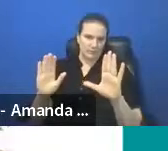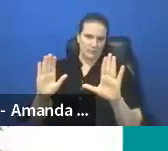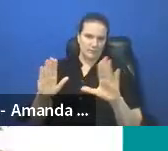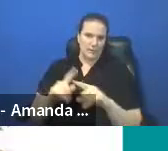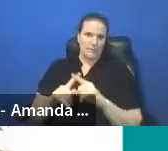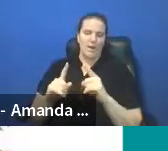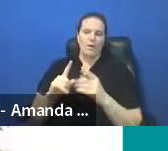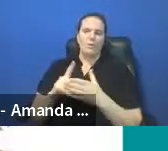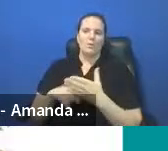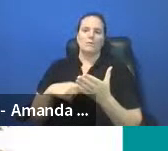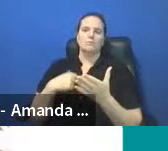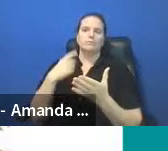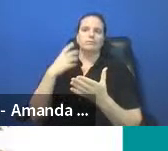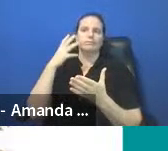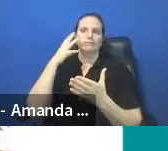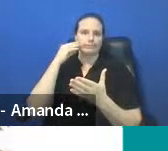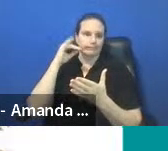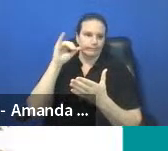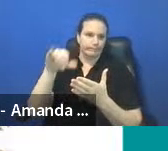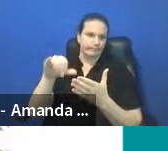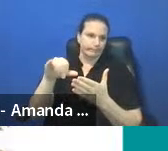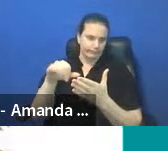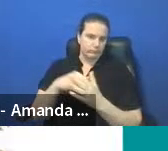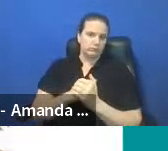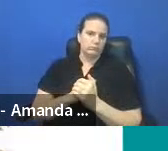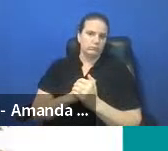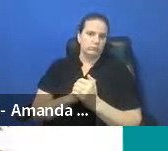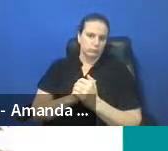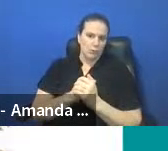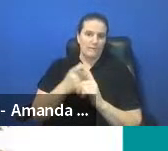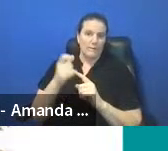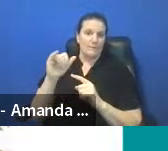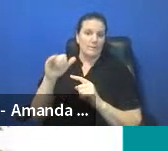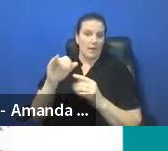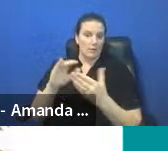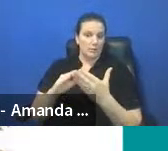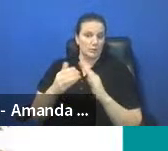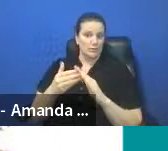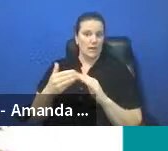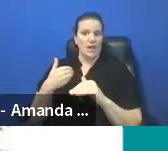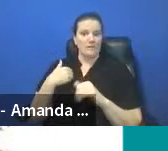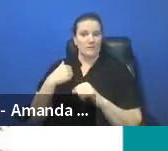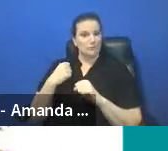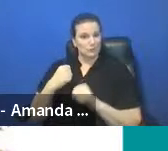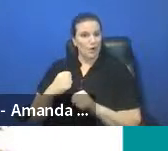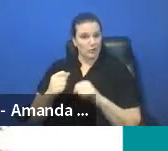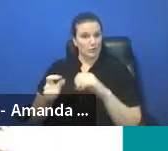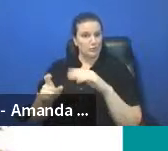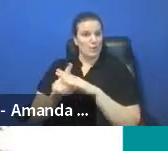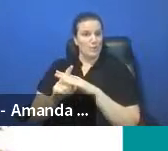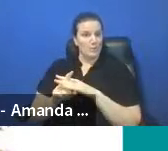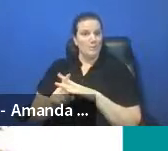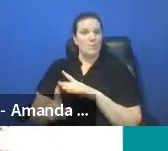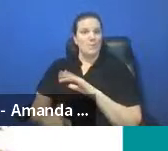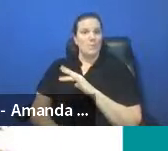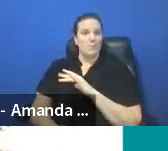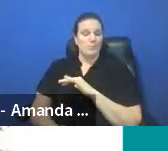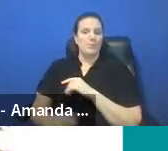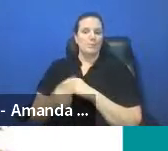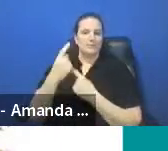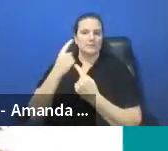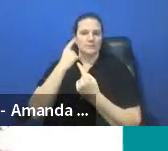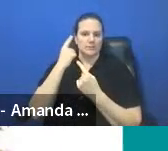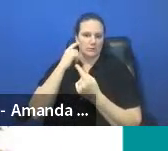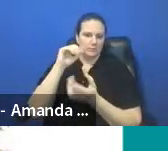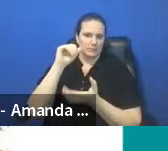ones that we did go to that were put on by those communities definitely had a strong showing, and we will consider